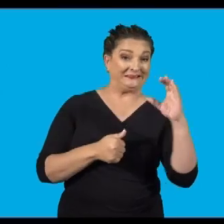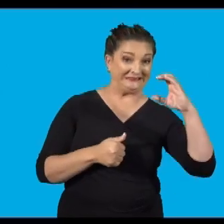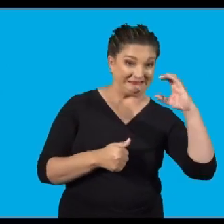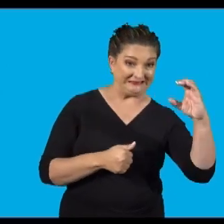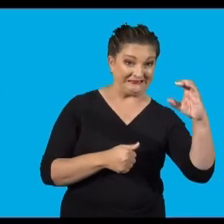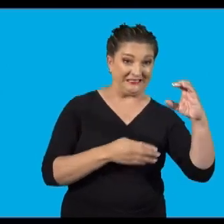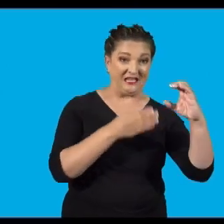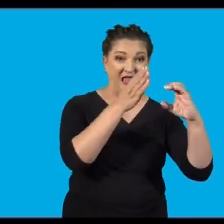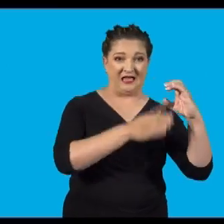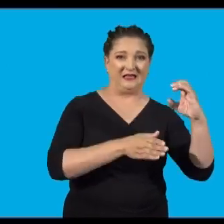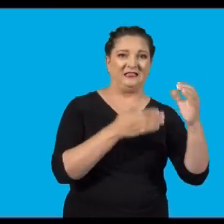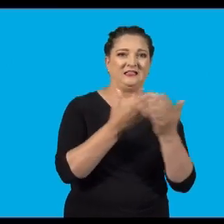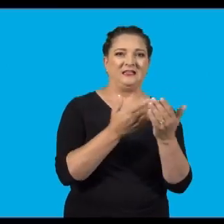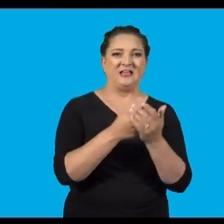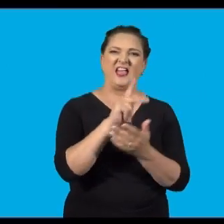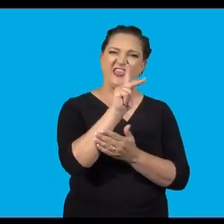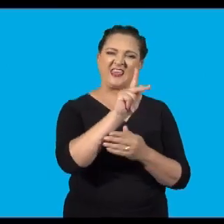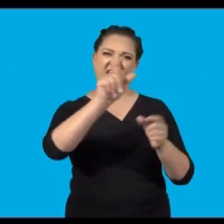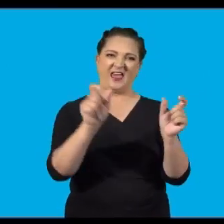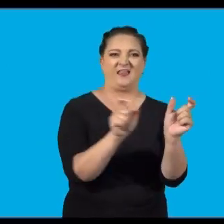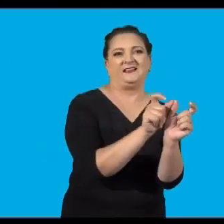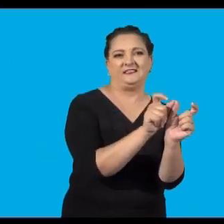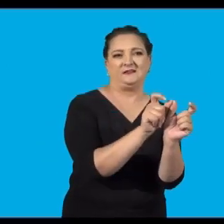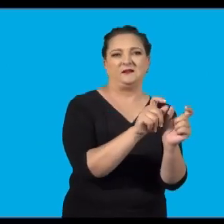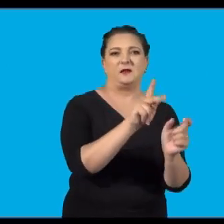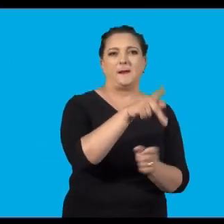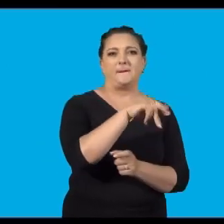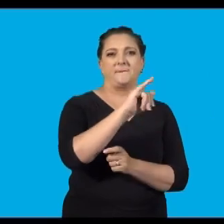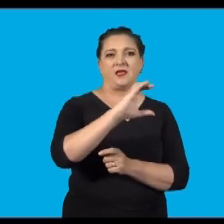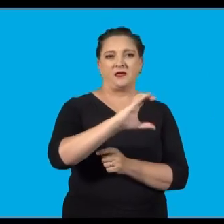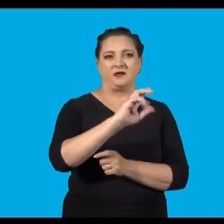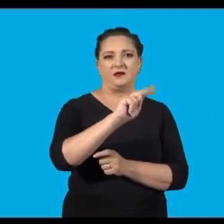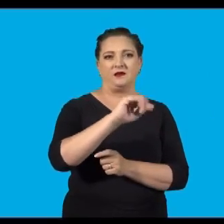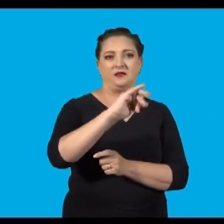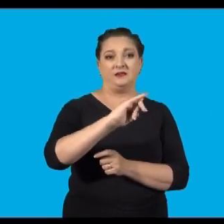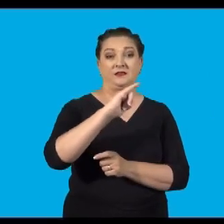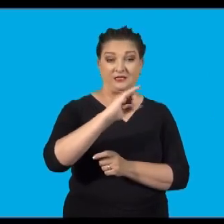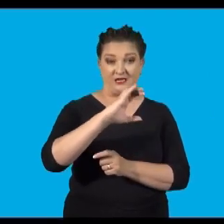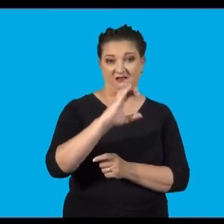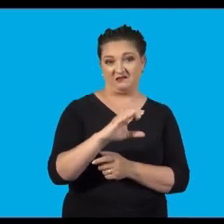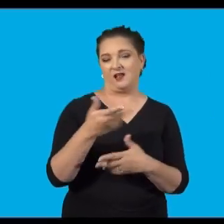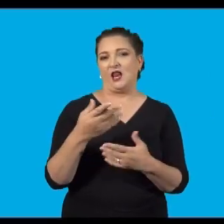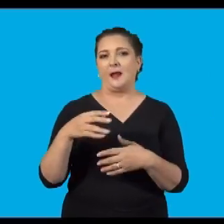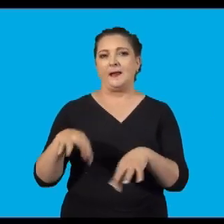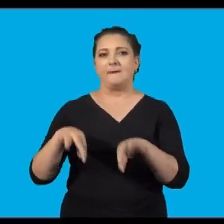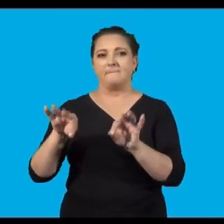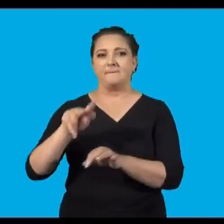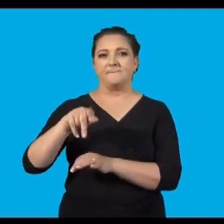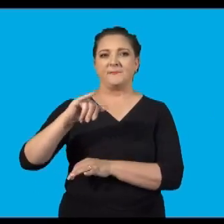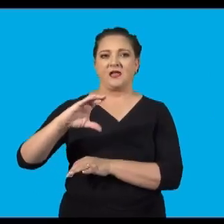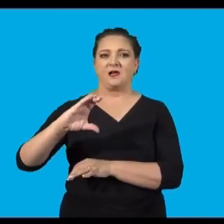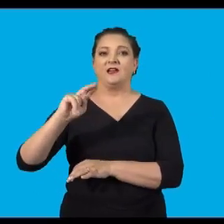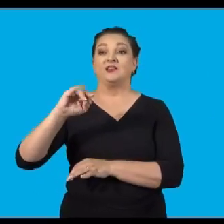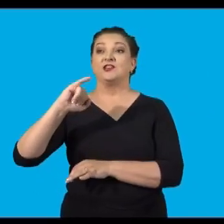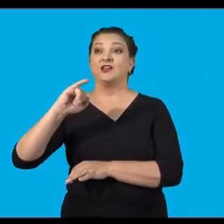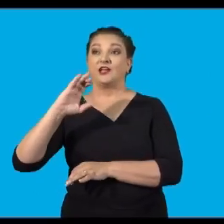K added before we adding ing or ed to the word. So look at picnic for picnicking or panic